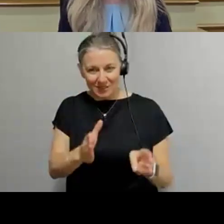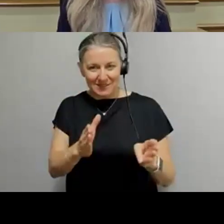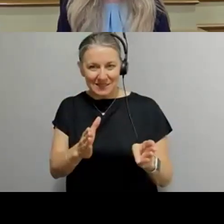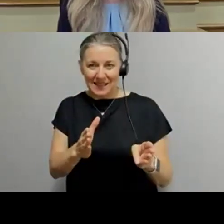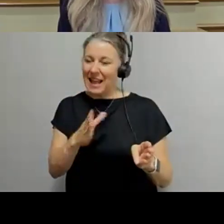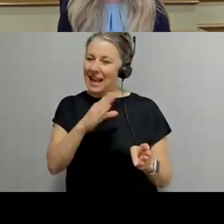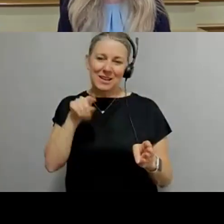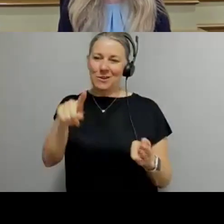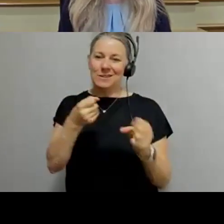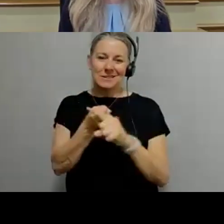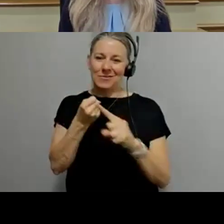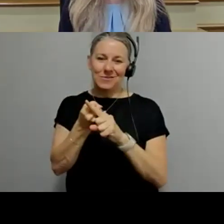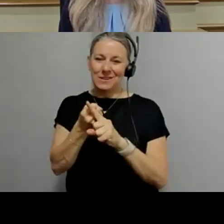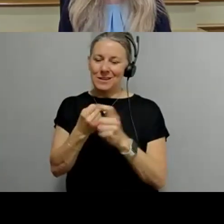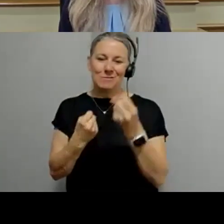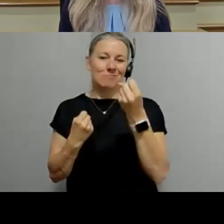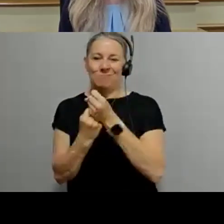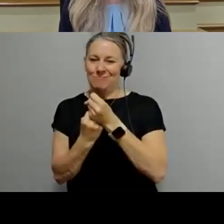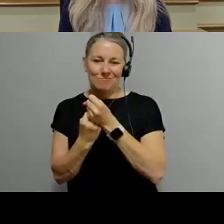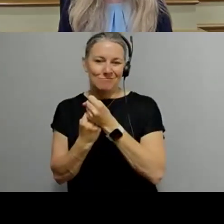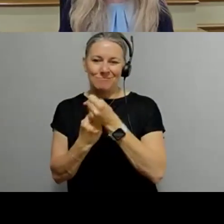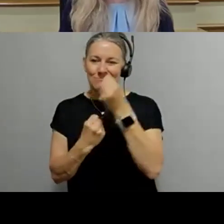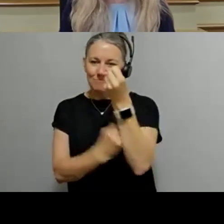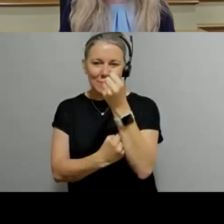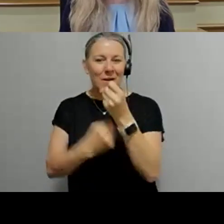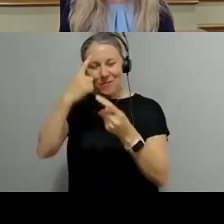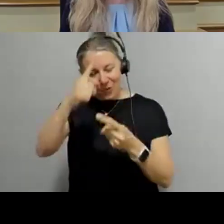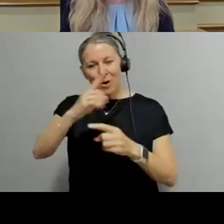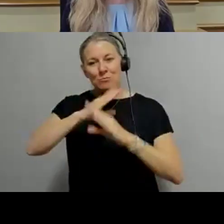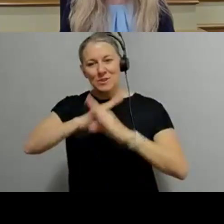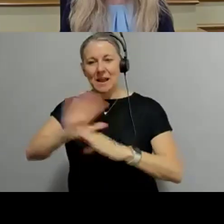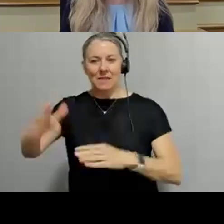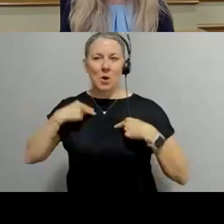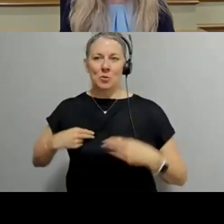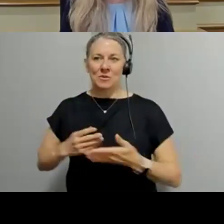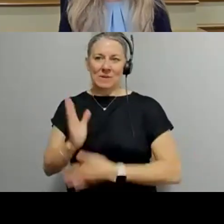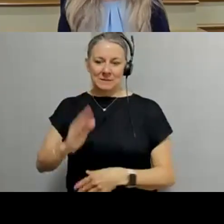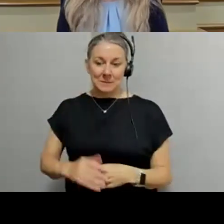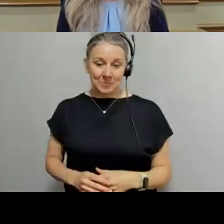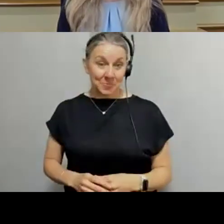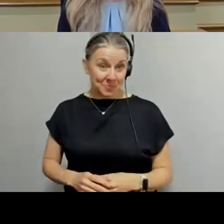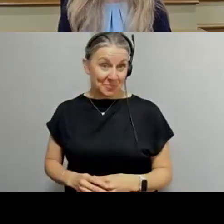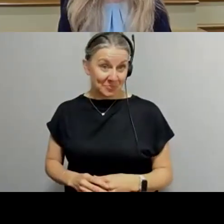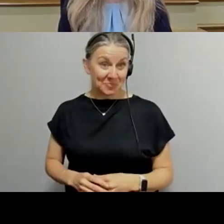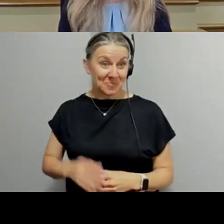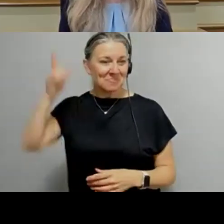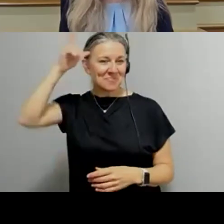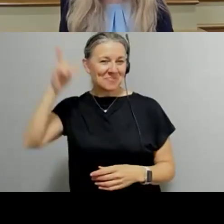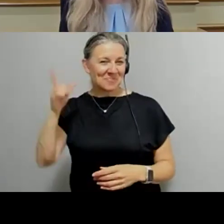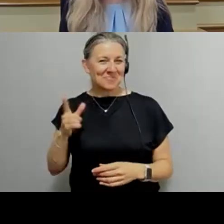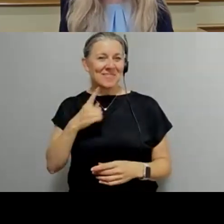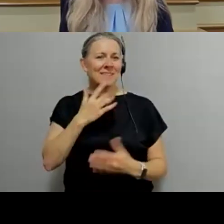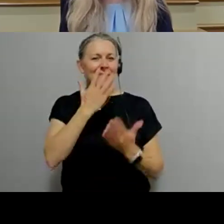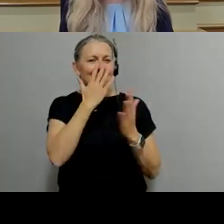of the protection of the human rights of older persons. So thanks. Thanks so much. I really appreciate it. We've been hearing a little bit about